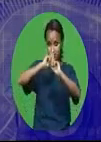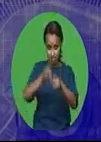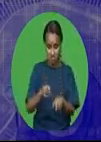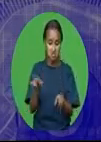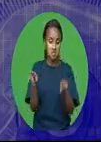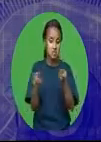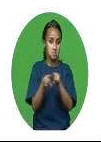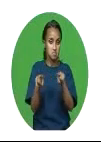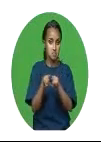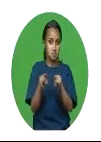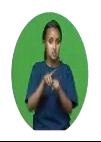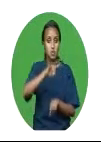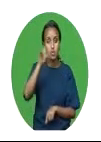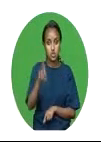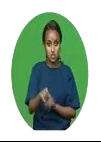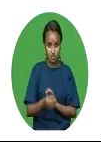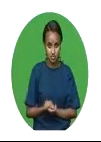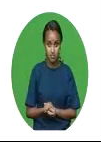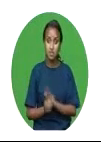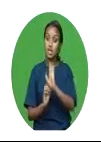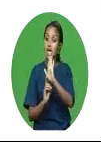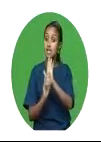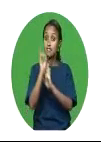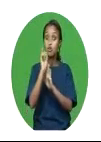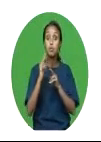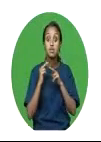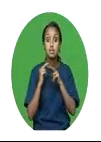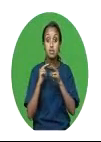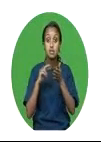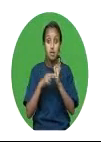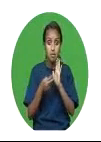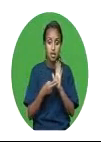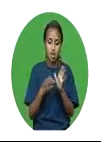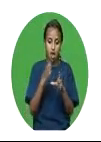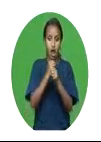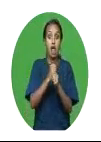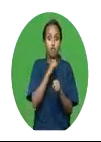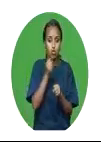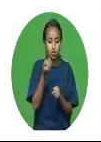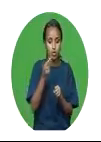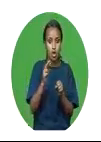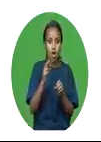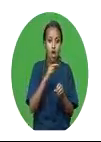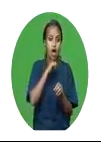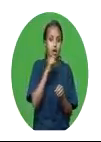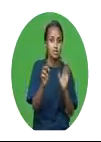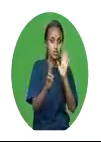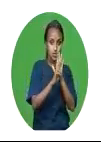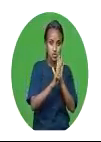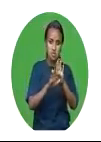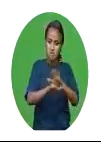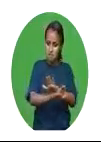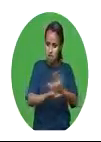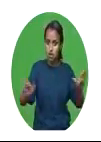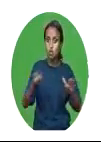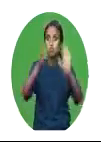similar questions. A development is the unfolded or unrolled flat or plane figure